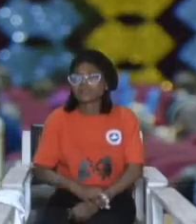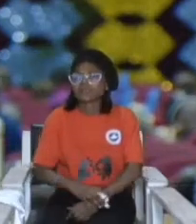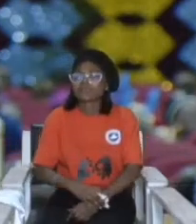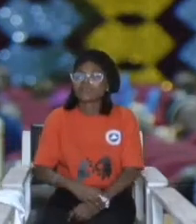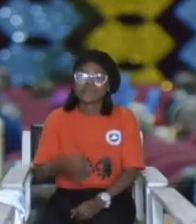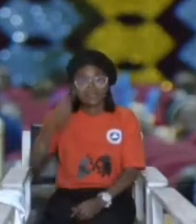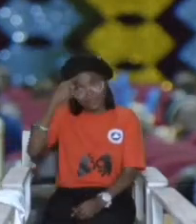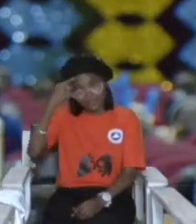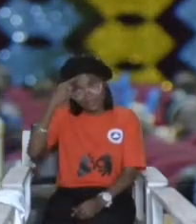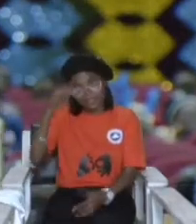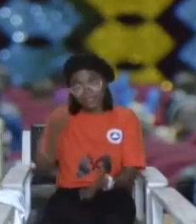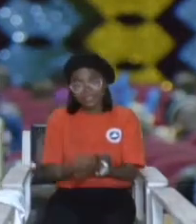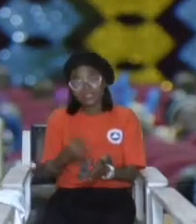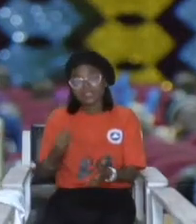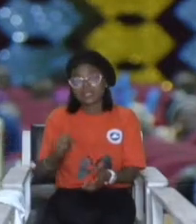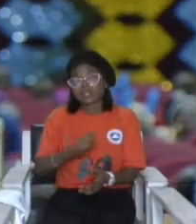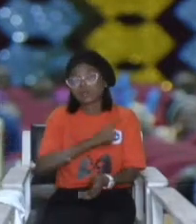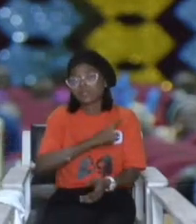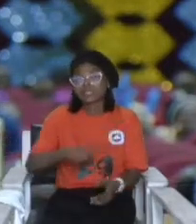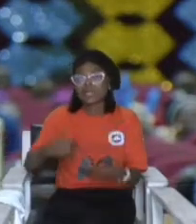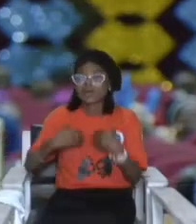thinking that the Lord has forgotten you.